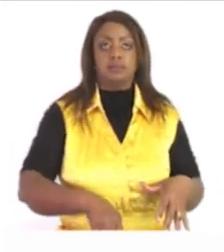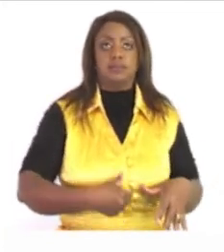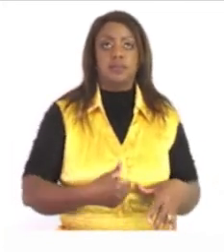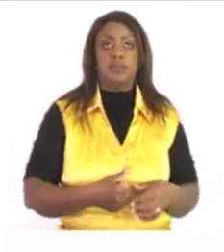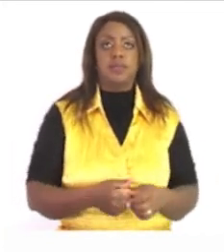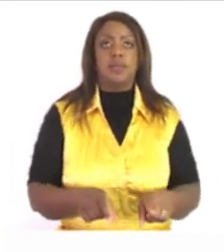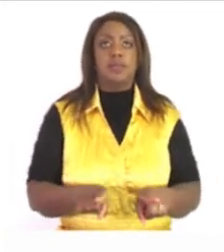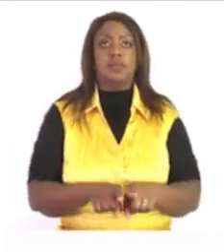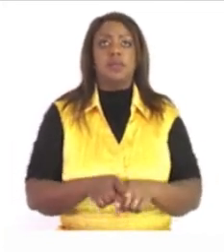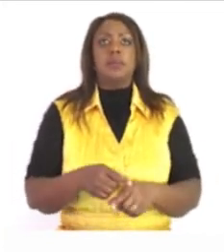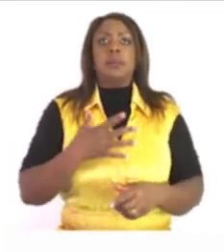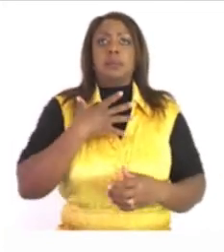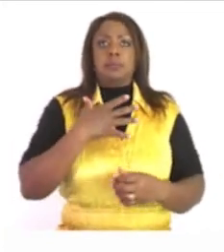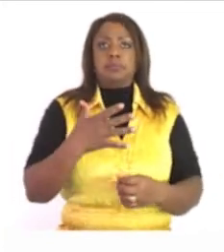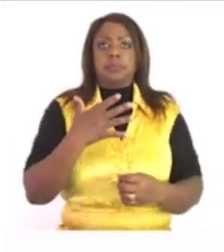an